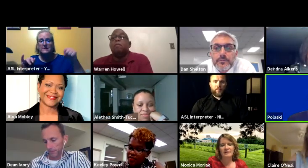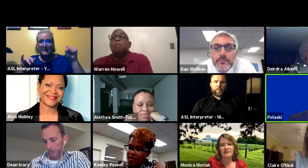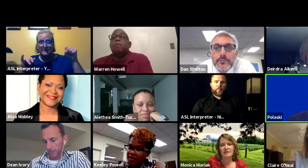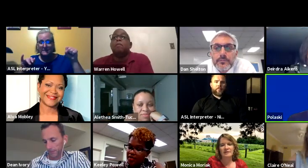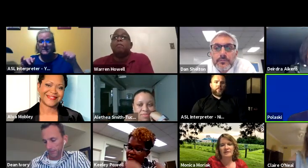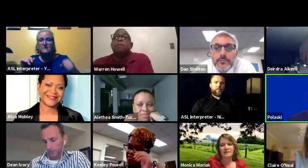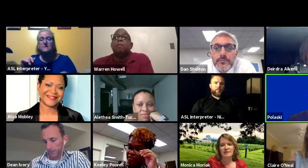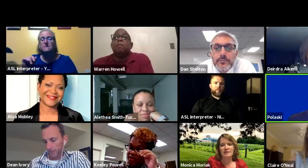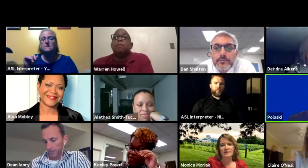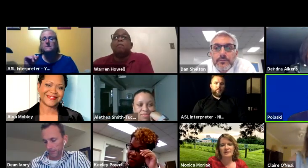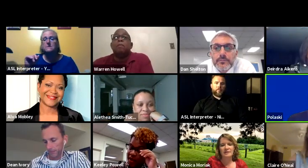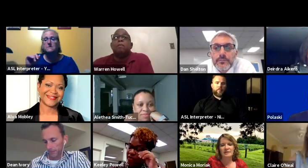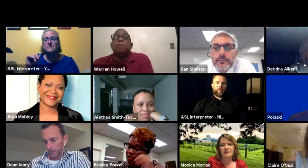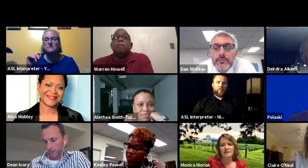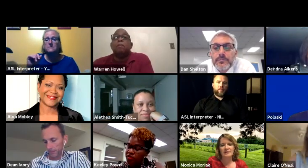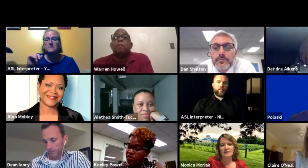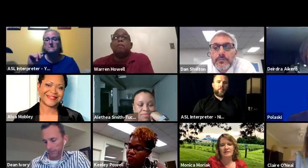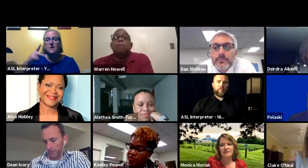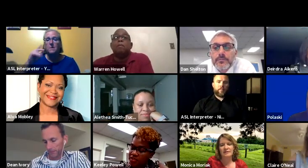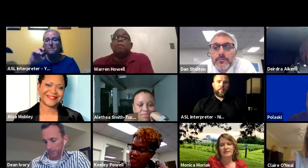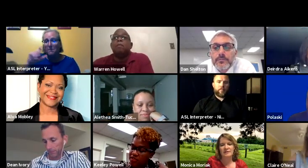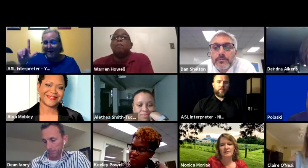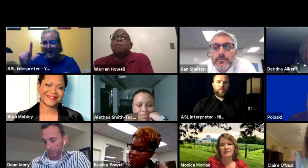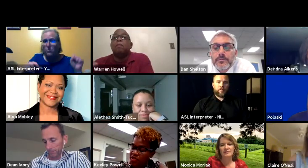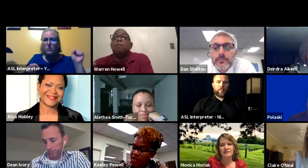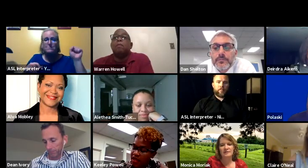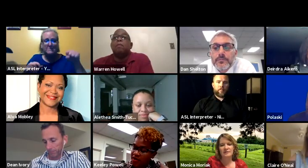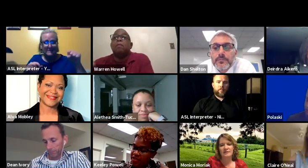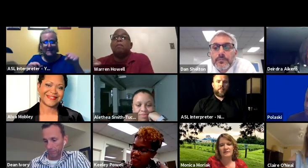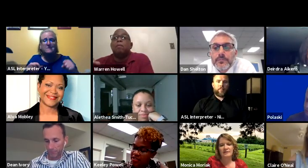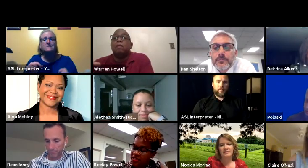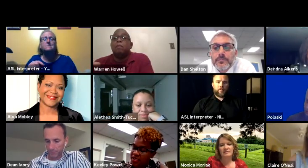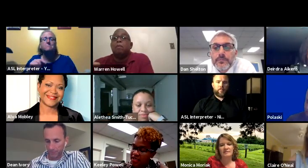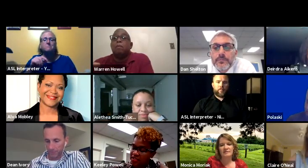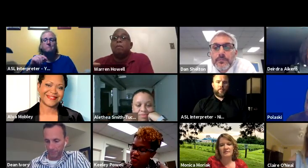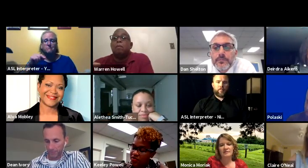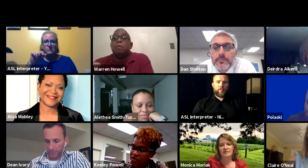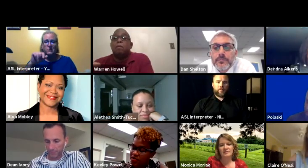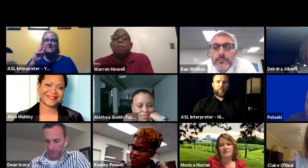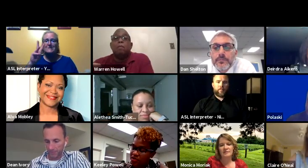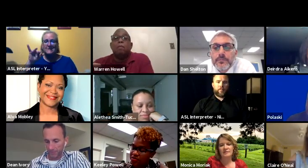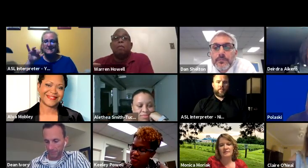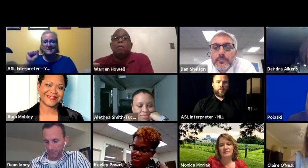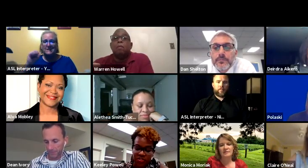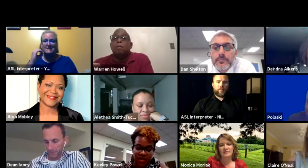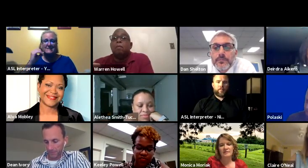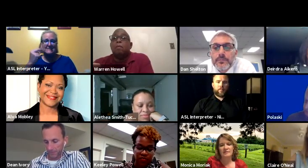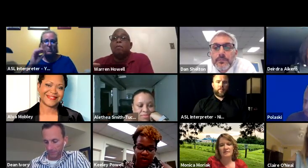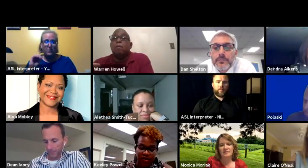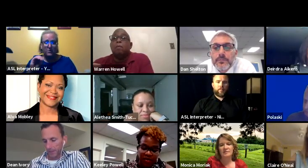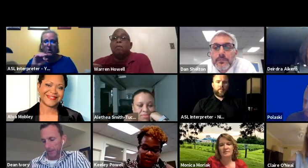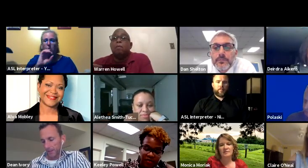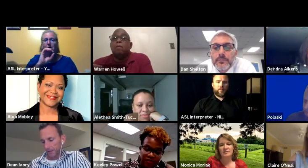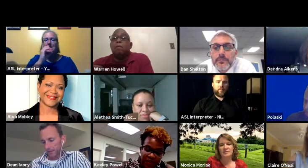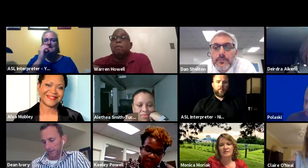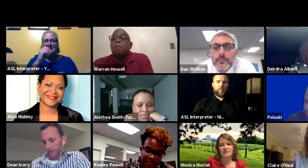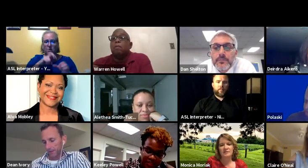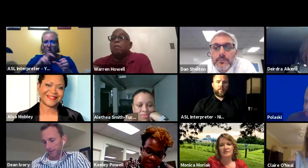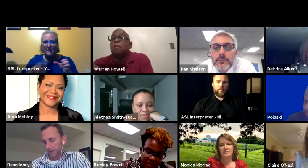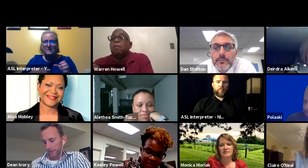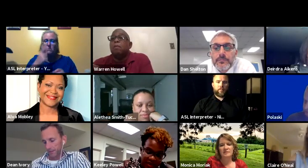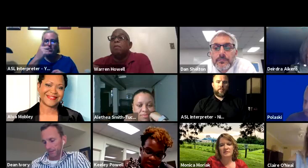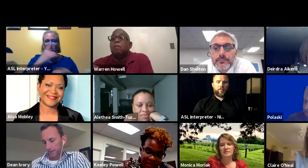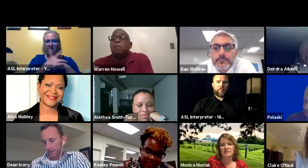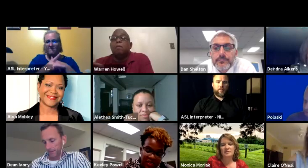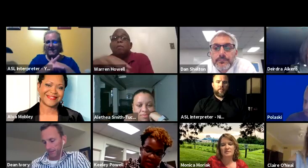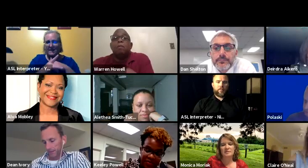yes. Keely Powell also votes yes. The motion carries 6 yes, 0 no, 0 abstentions, and 1